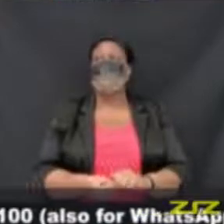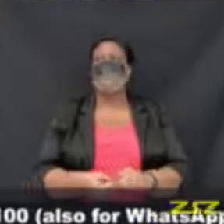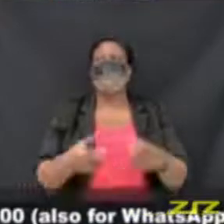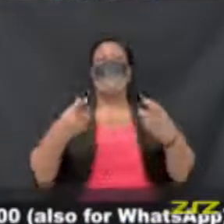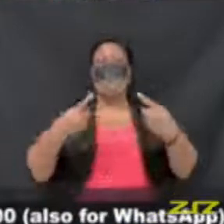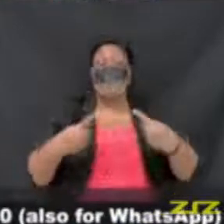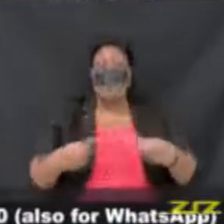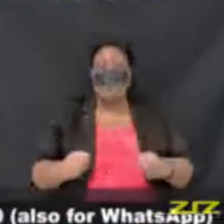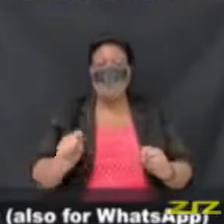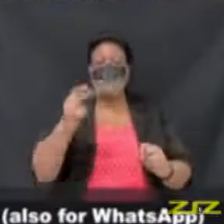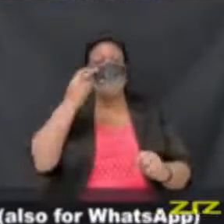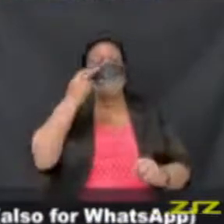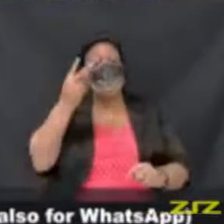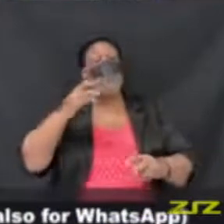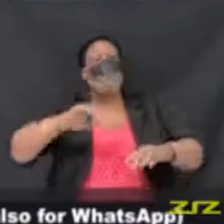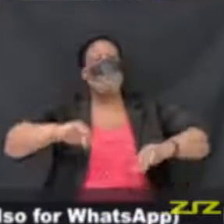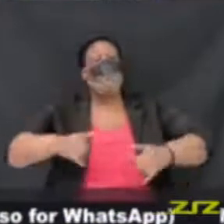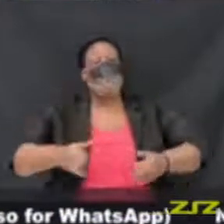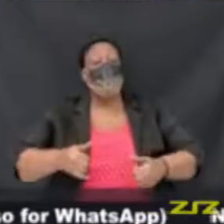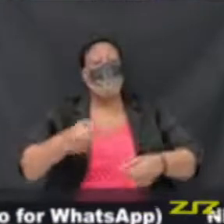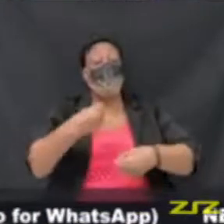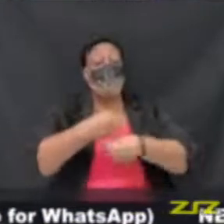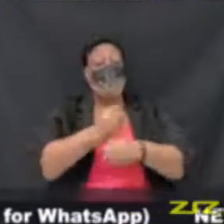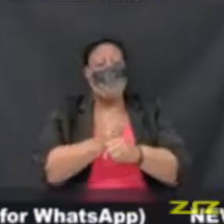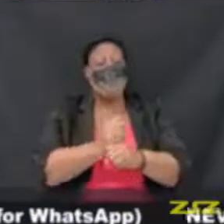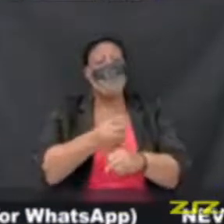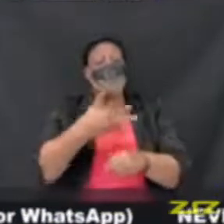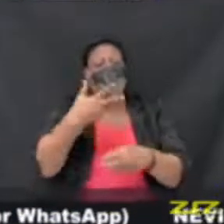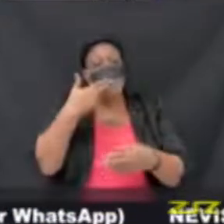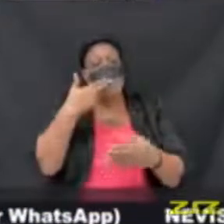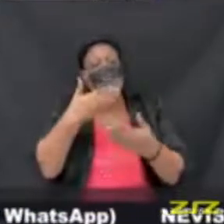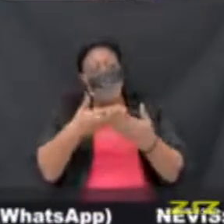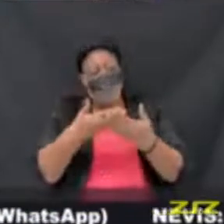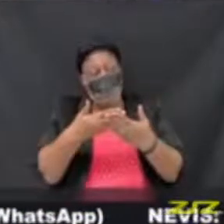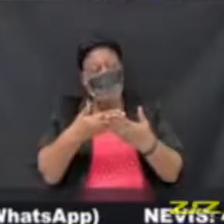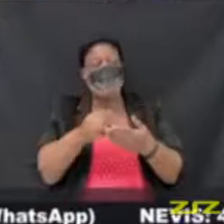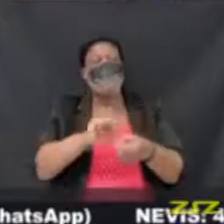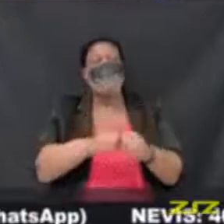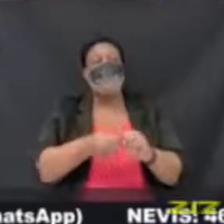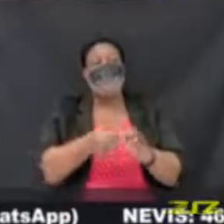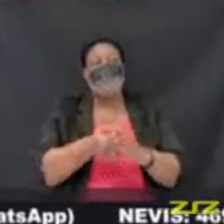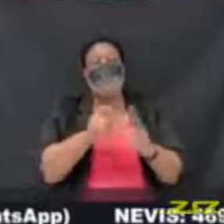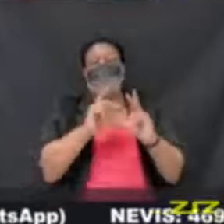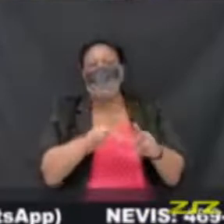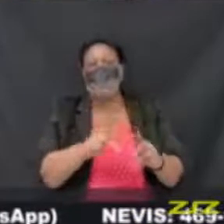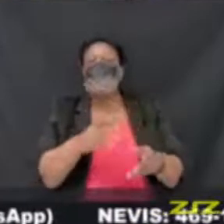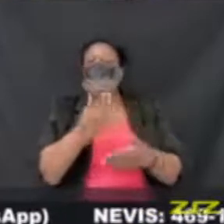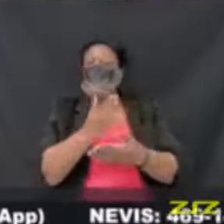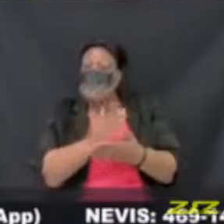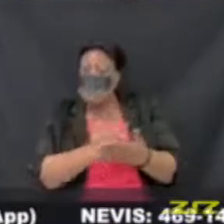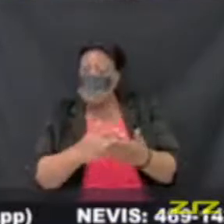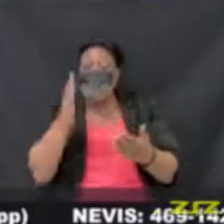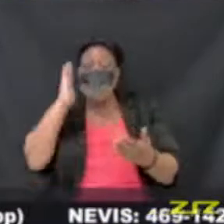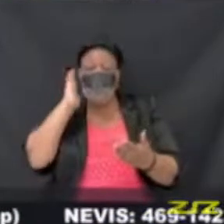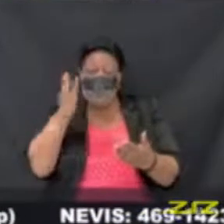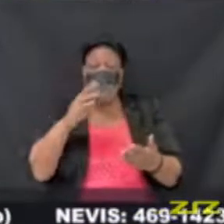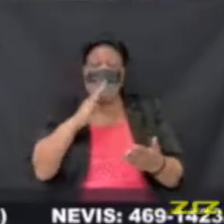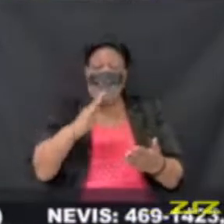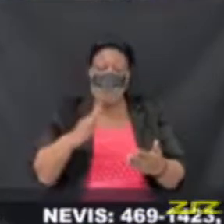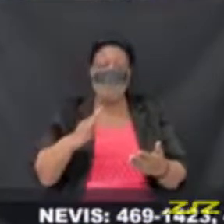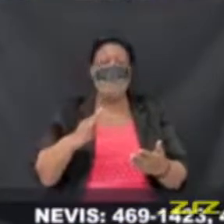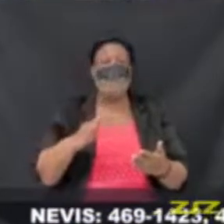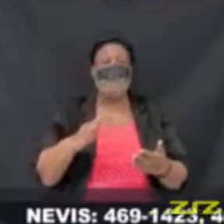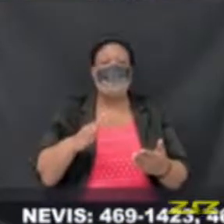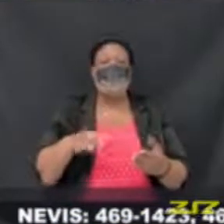this carnival safe is to protect all of us. And there are going to be a number of virtual events, and there are going to be a number of